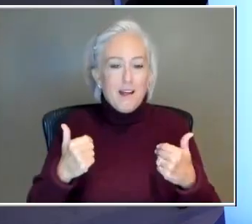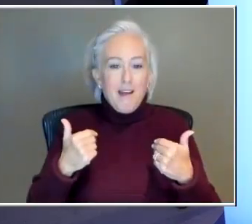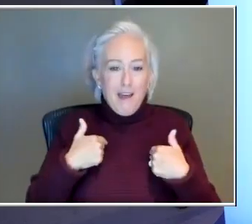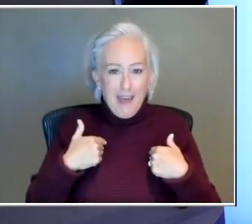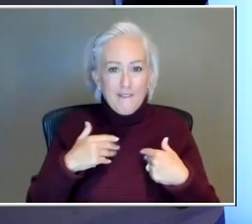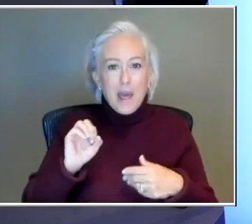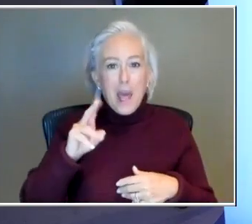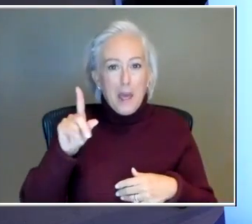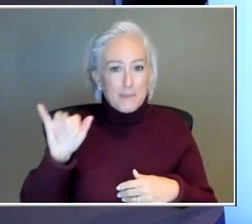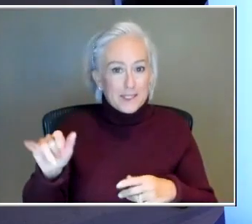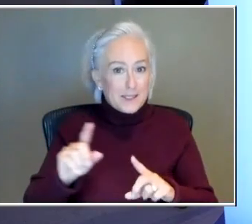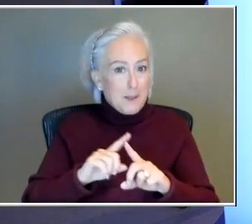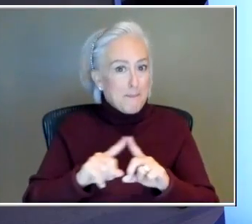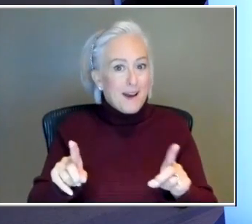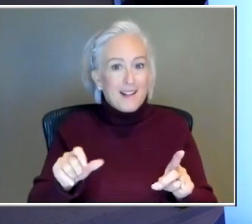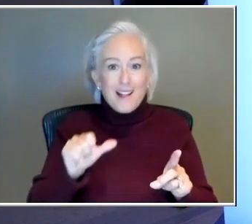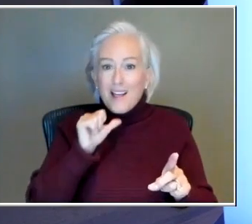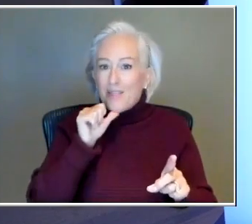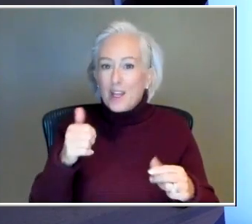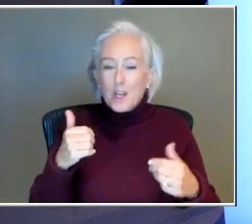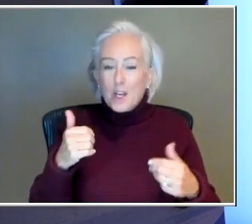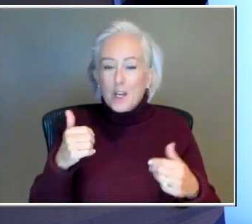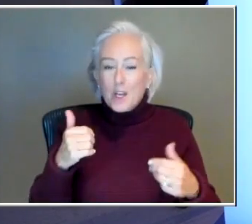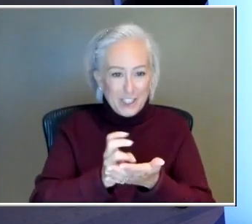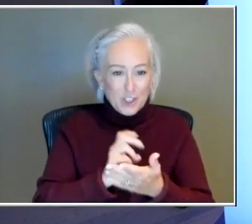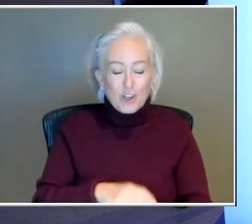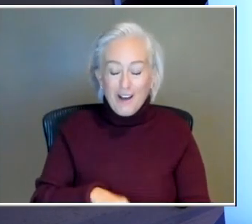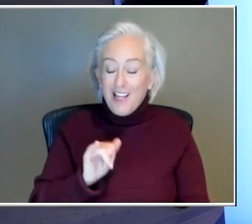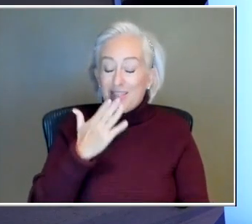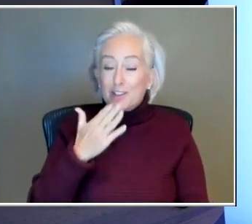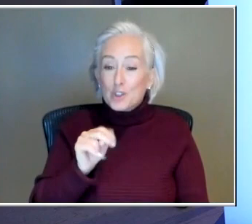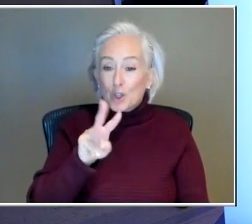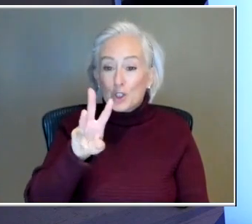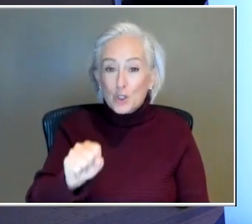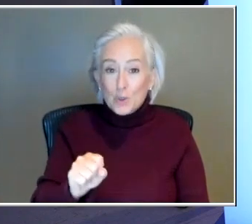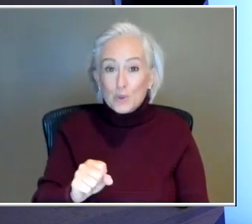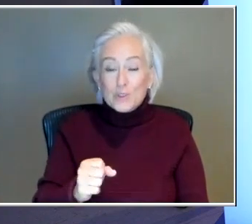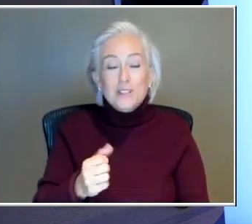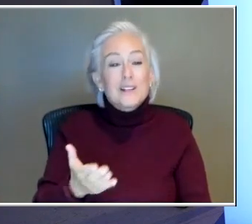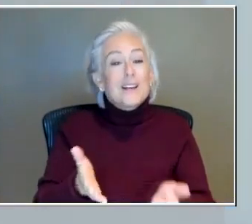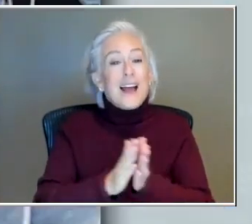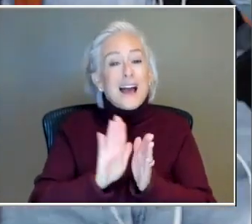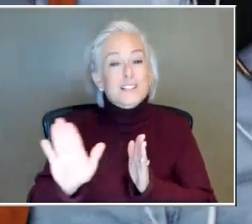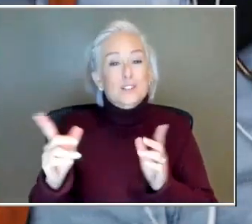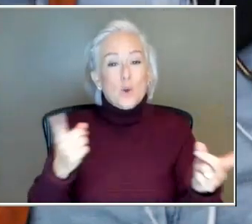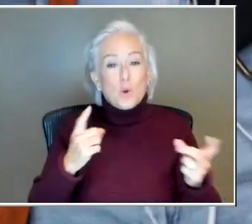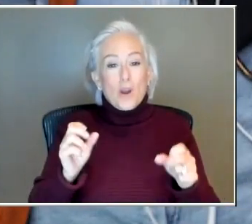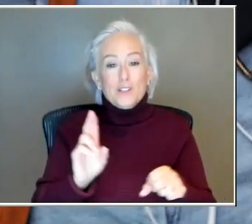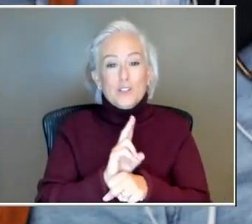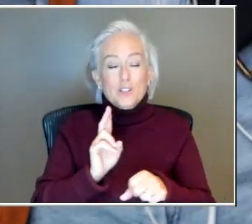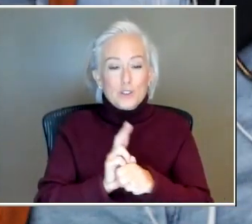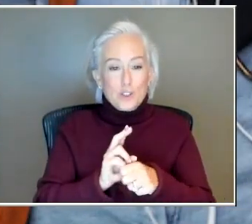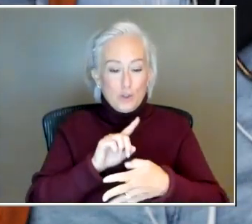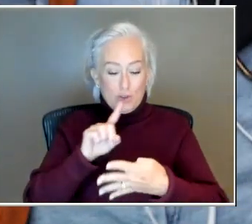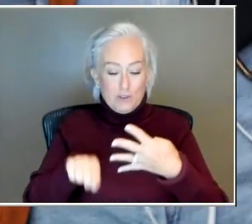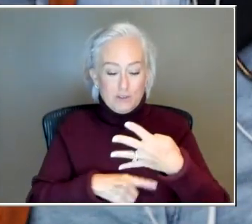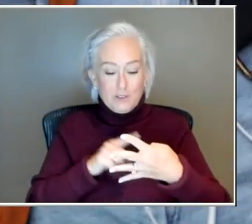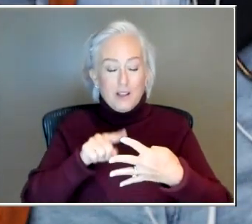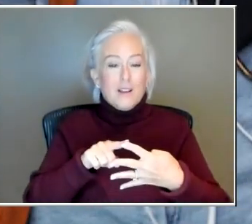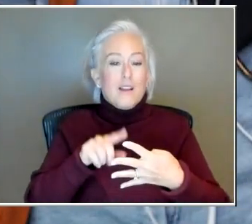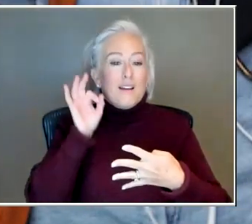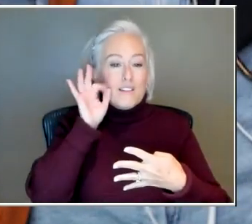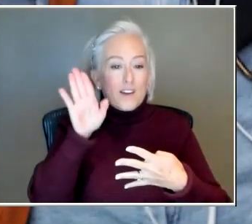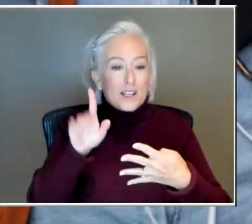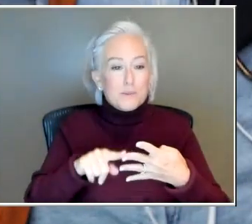even know. Okay, so that's good news. That's really good news. Okay, so be sure to ask your questions. You can use the chat on YouTube or Facebook. You can tweet us or email us at the